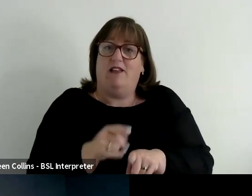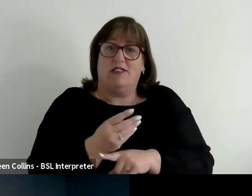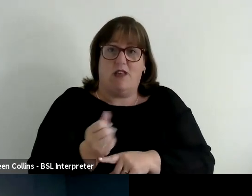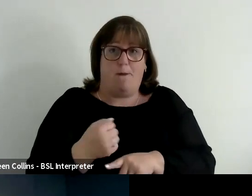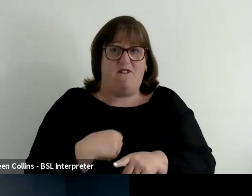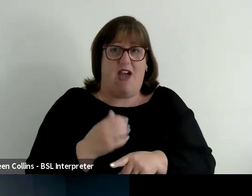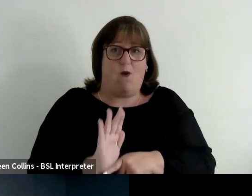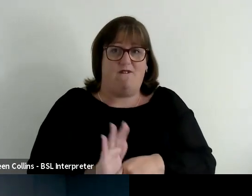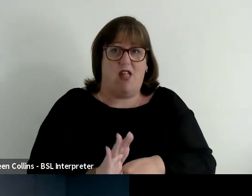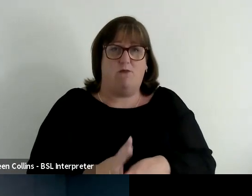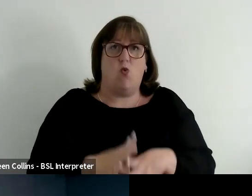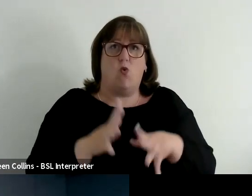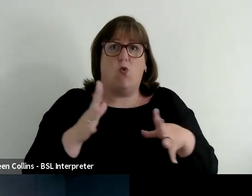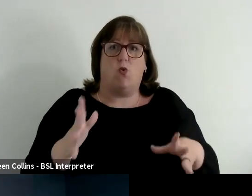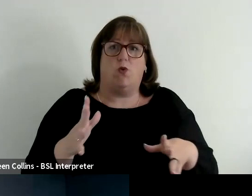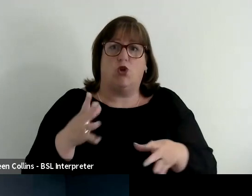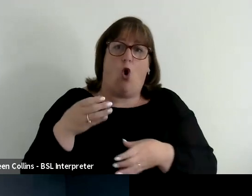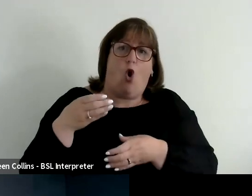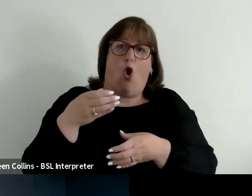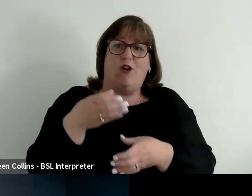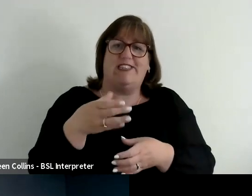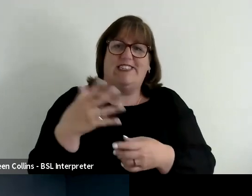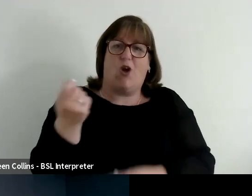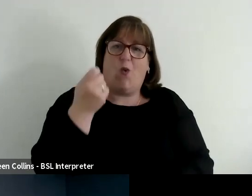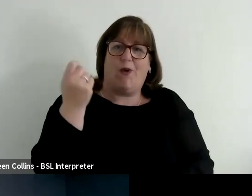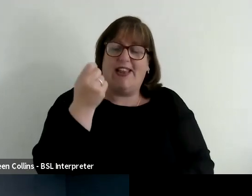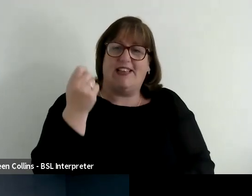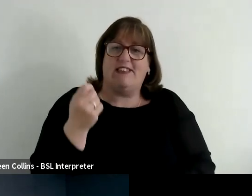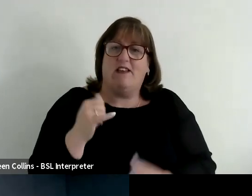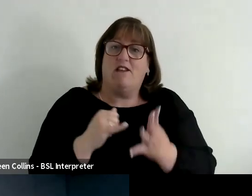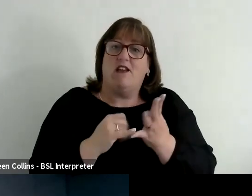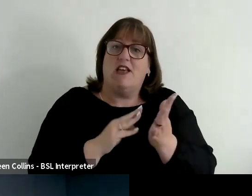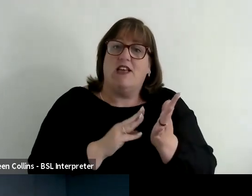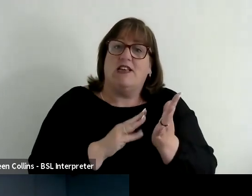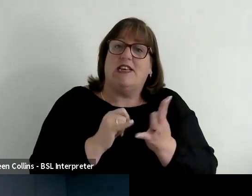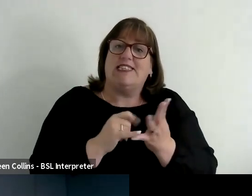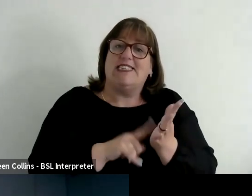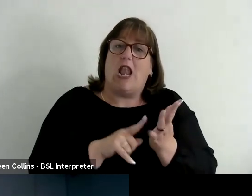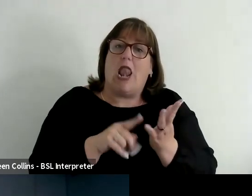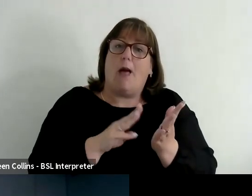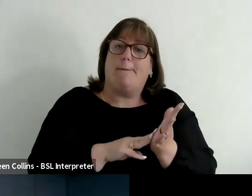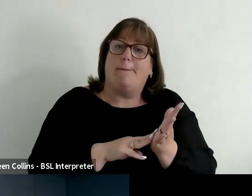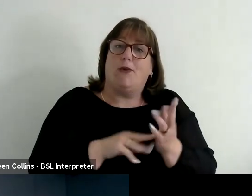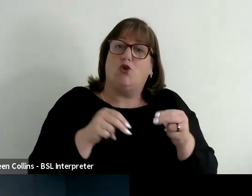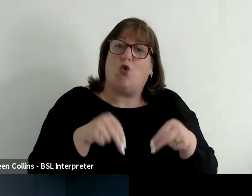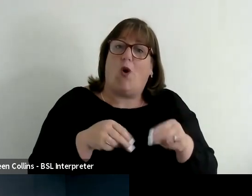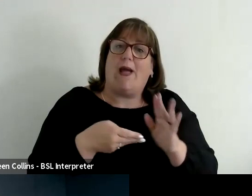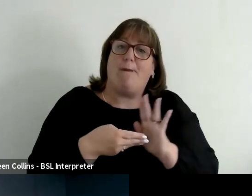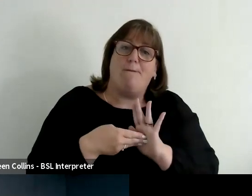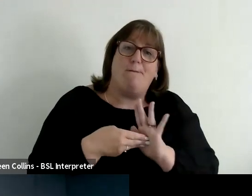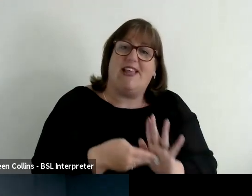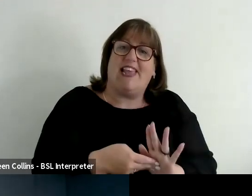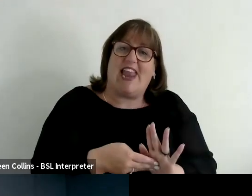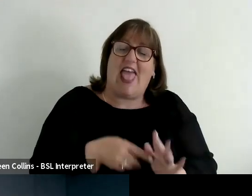winners, Slumdog Millionaire, a lot of Steve McQueen's films, a lot of Danny